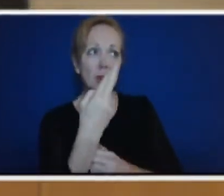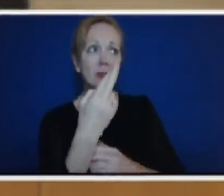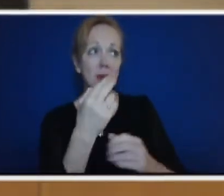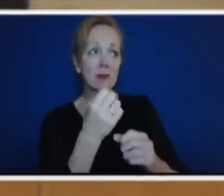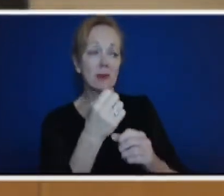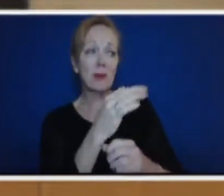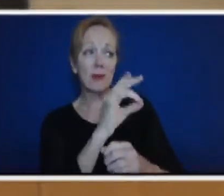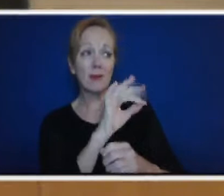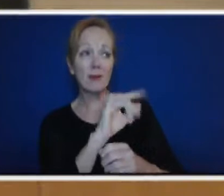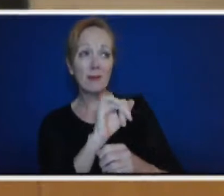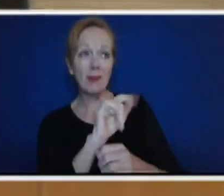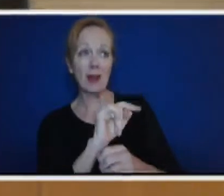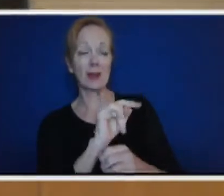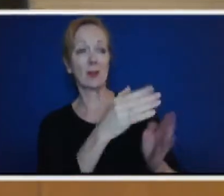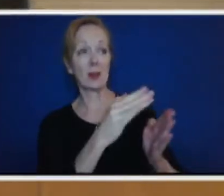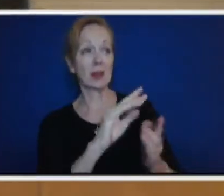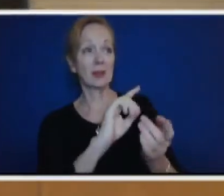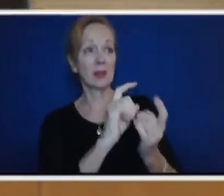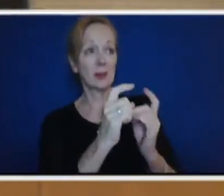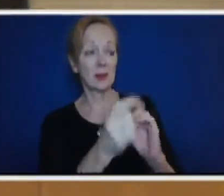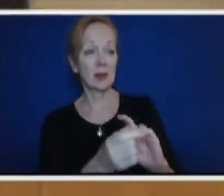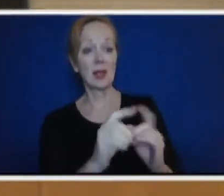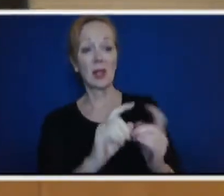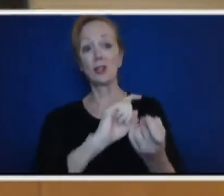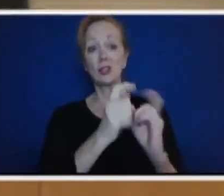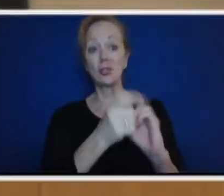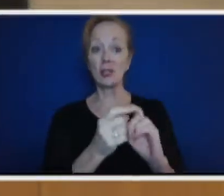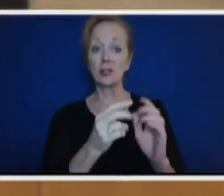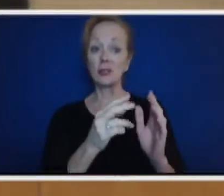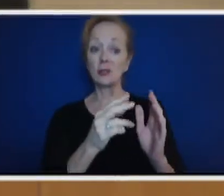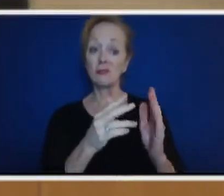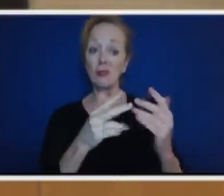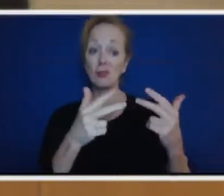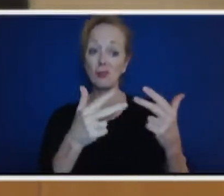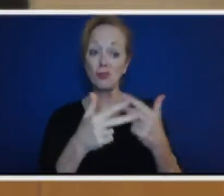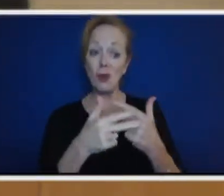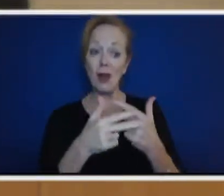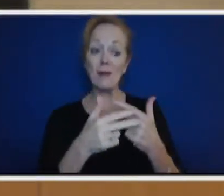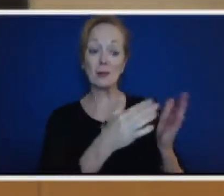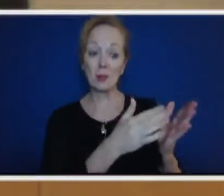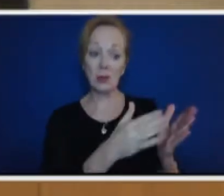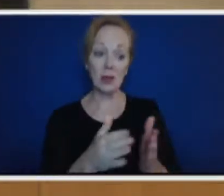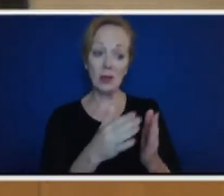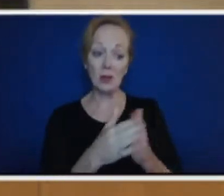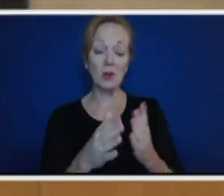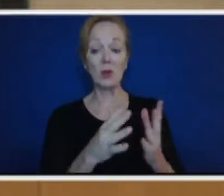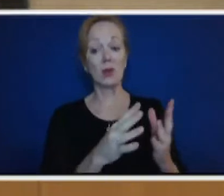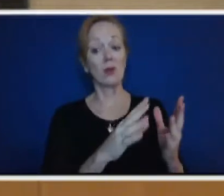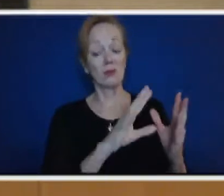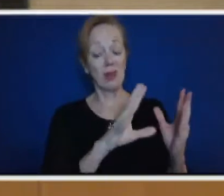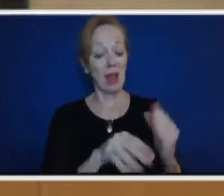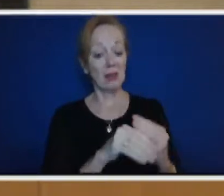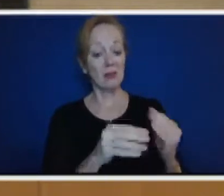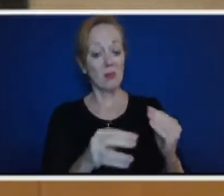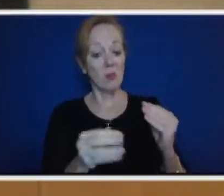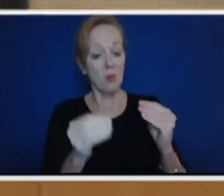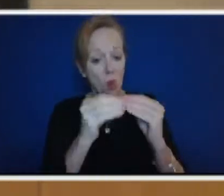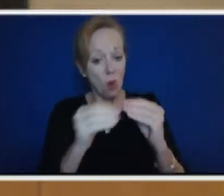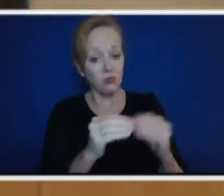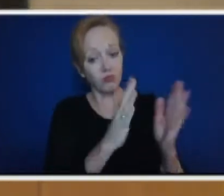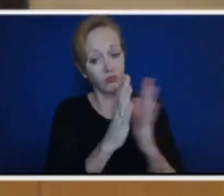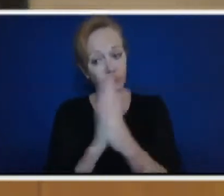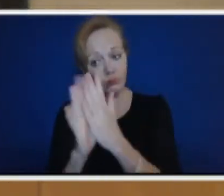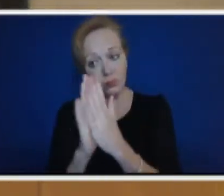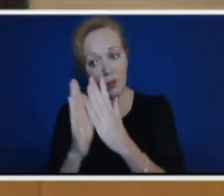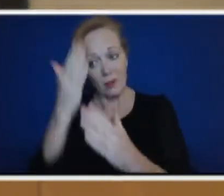amendment to change the traffic pattern that would have brought more traffic into the Cherry community, directly in